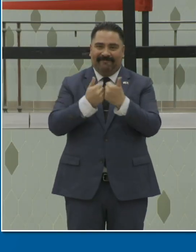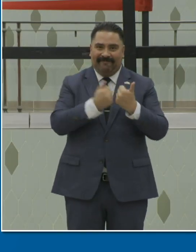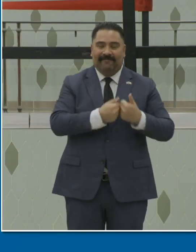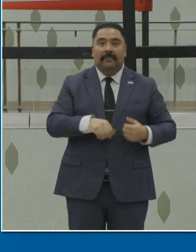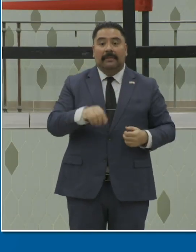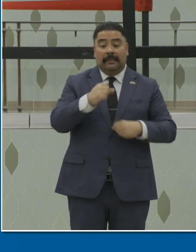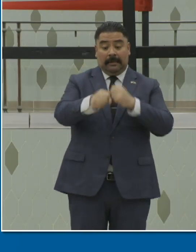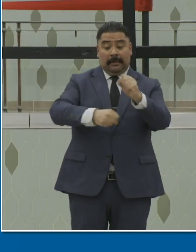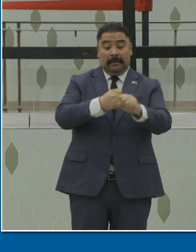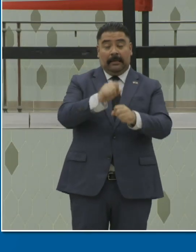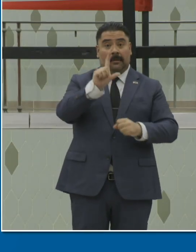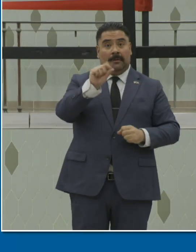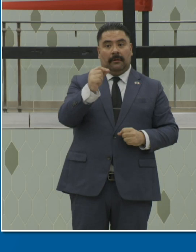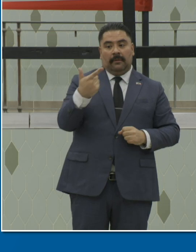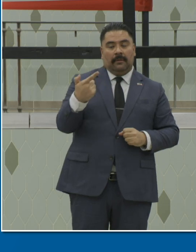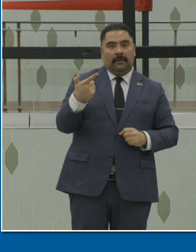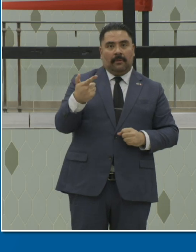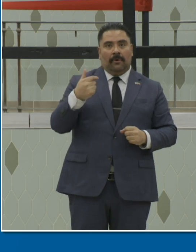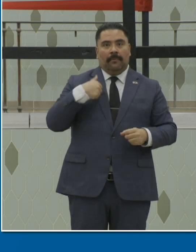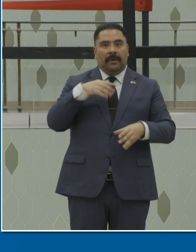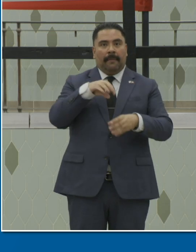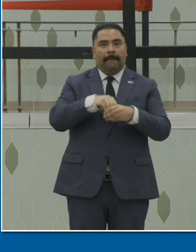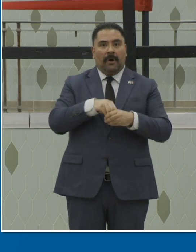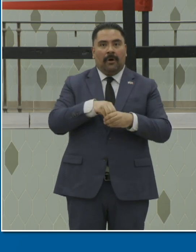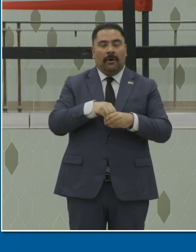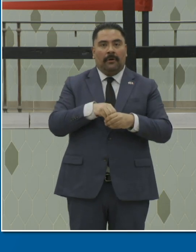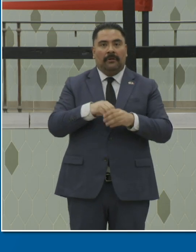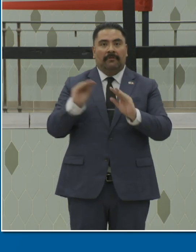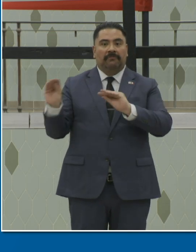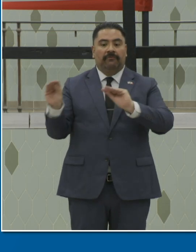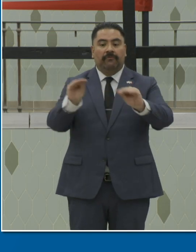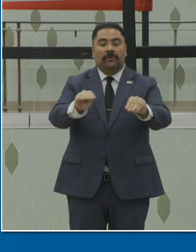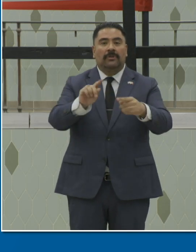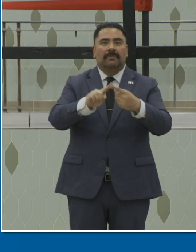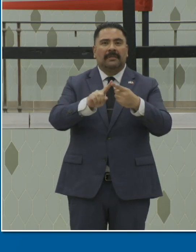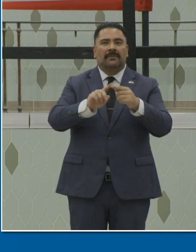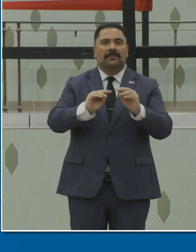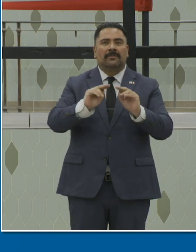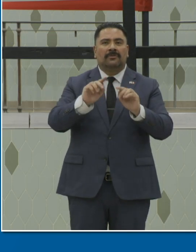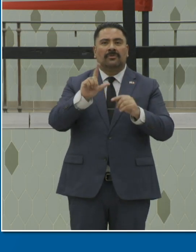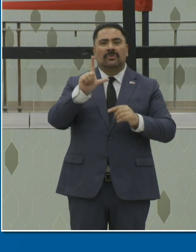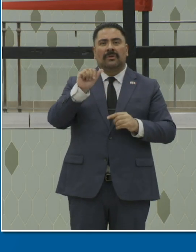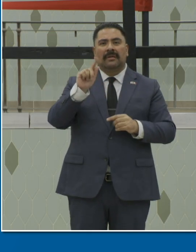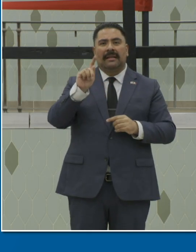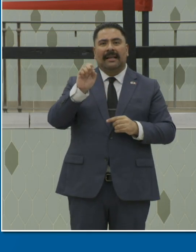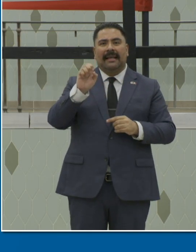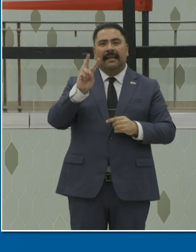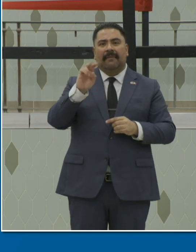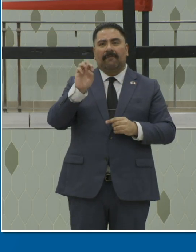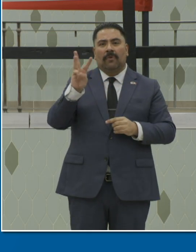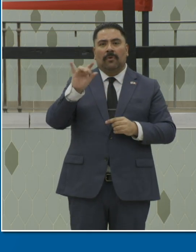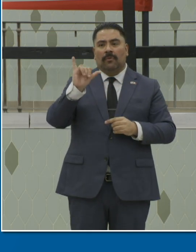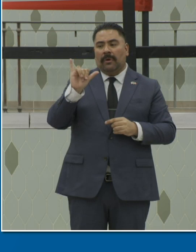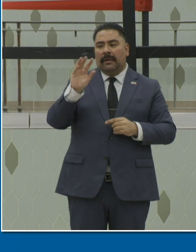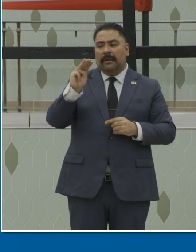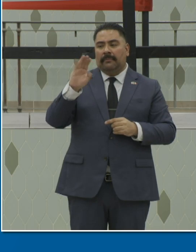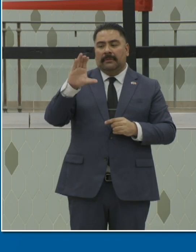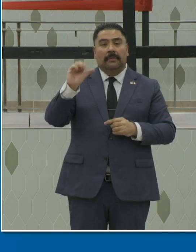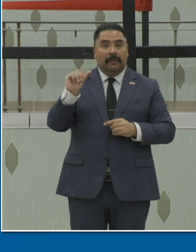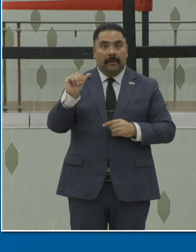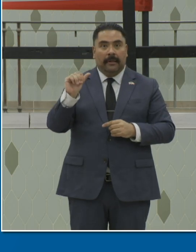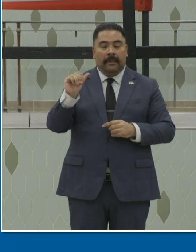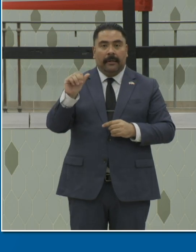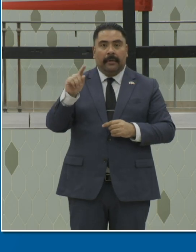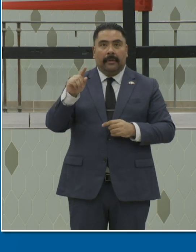In 2021, as part of the relocation, I was sent up to the Lakeview YMCA.